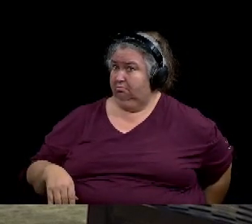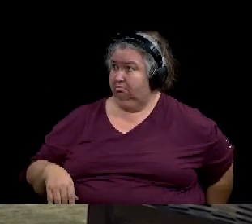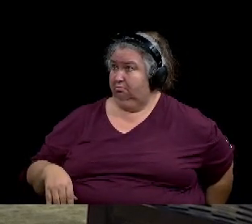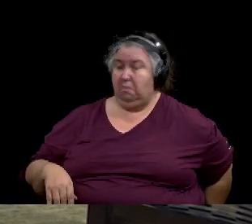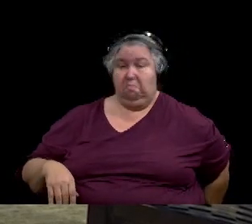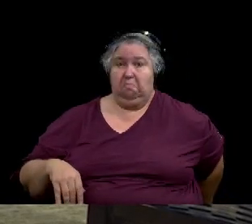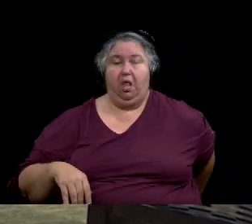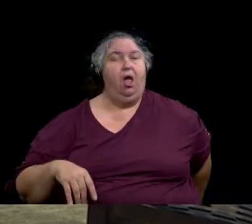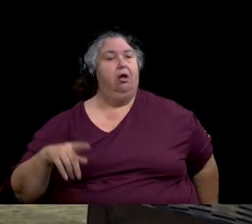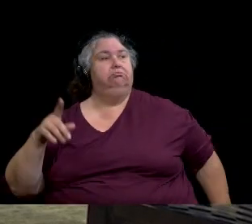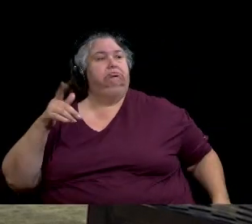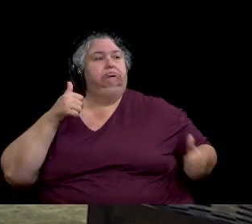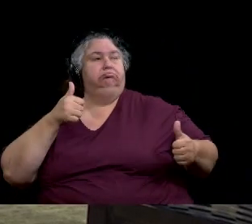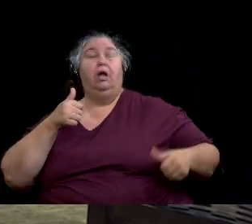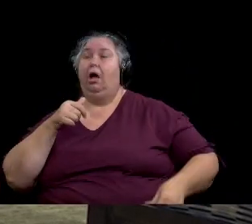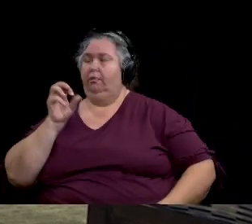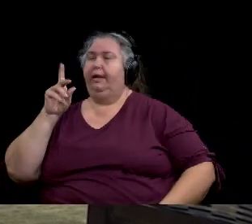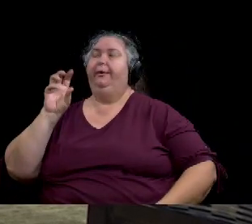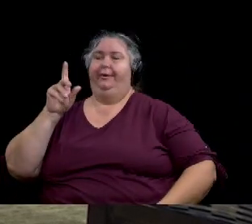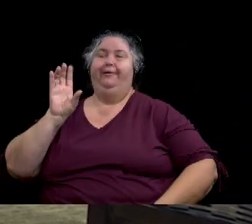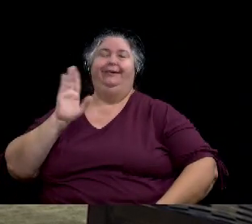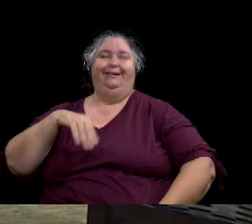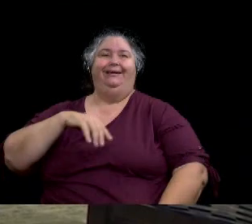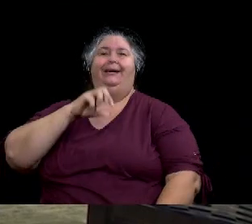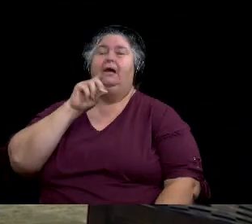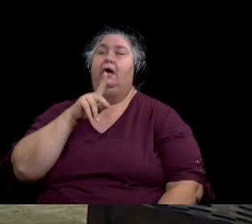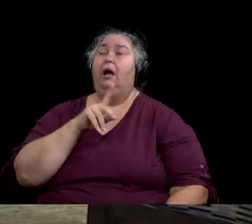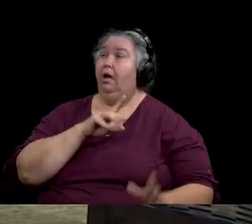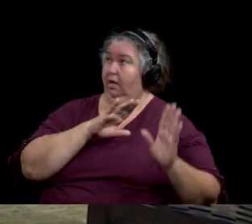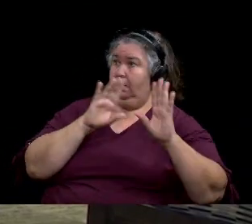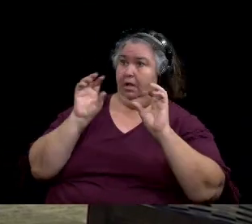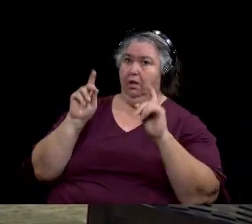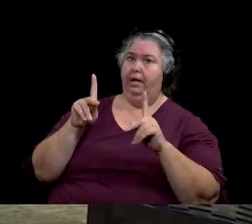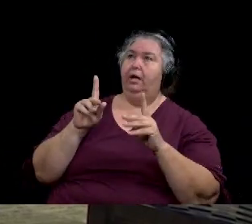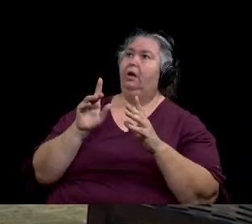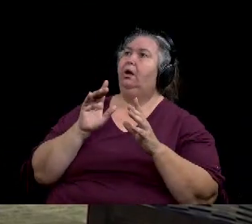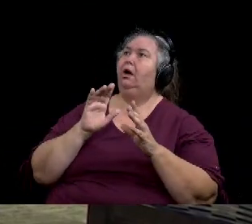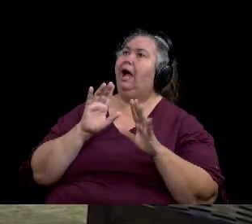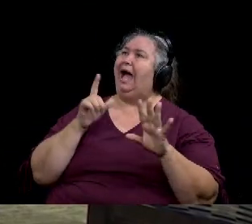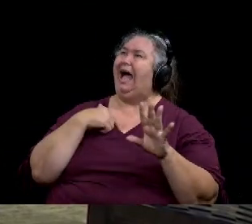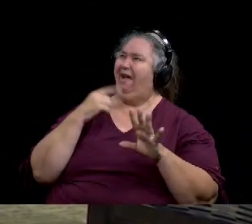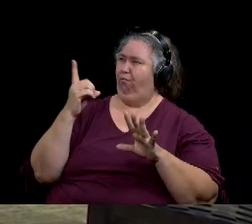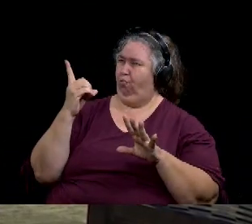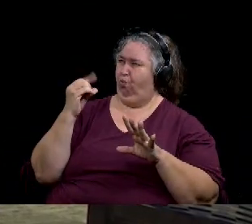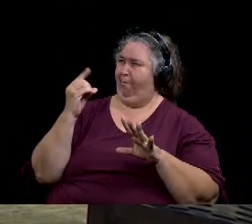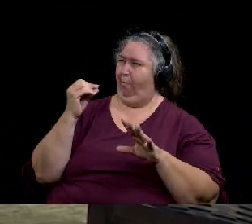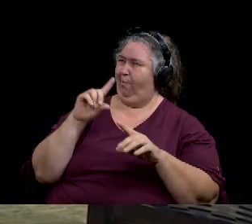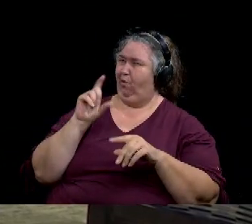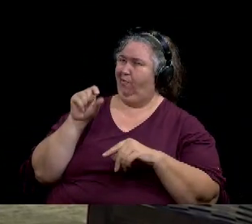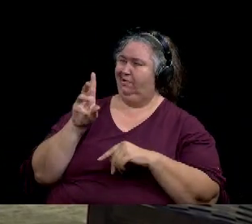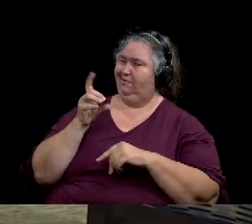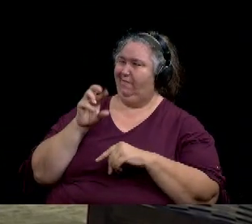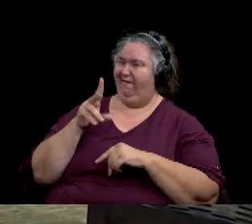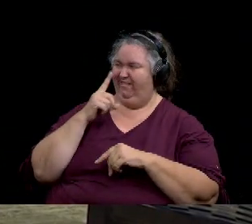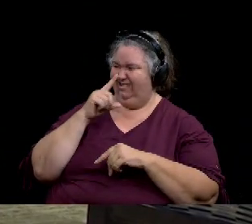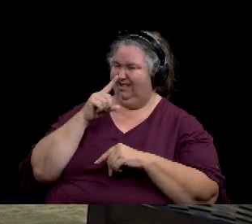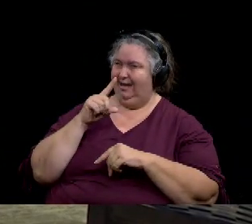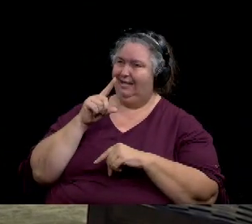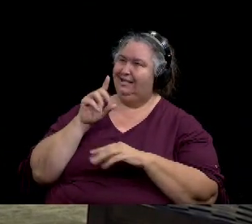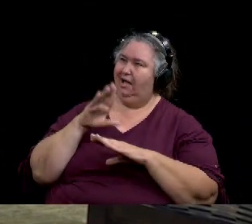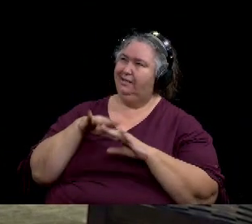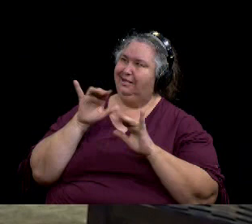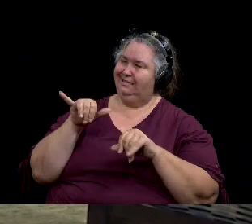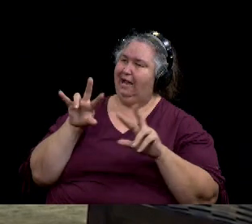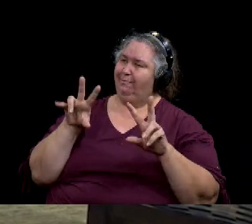Nope, we're good. Okay, good. Okay, we're going to quit that, but I do have one more question, Mayor, if it's all right. I'd like, kind of on that same